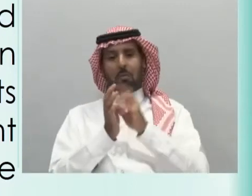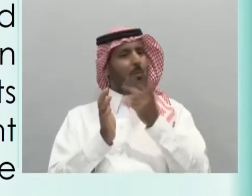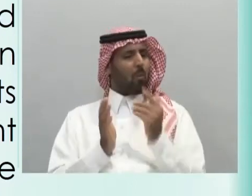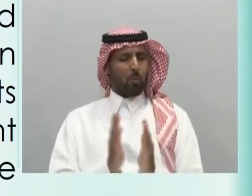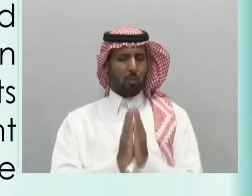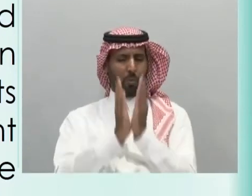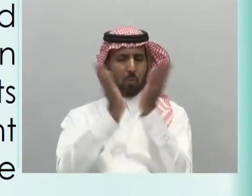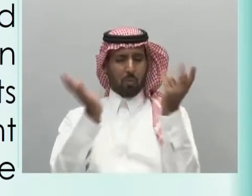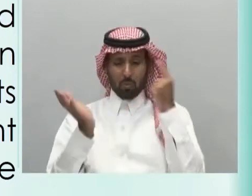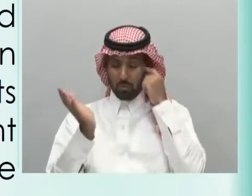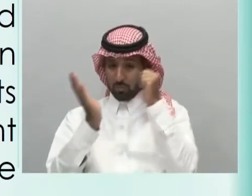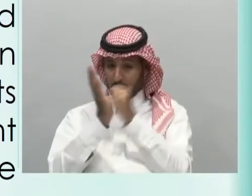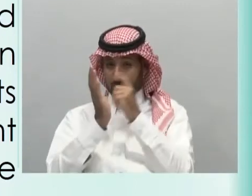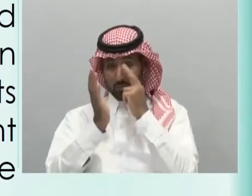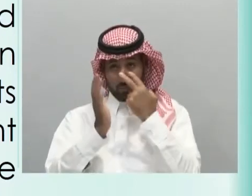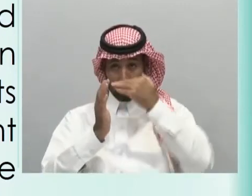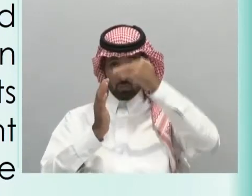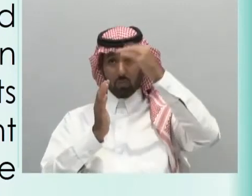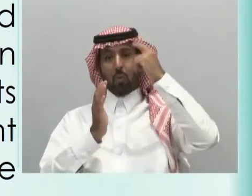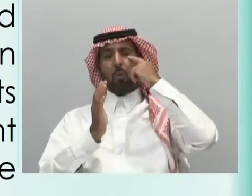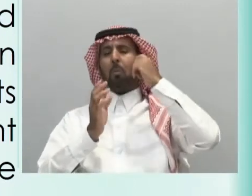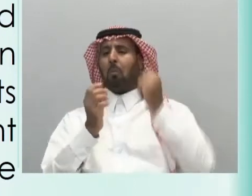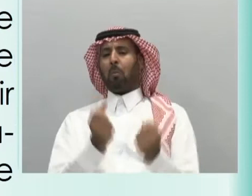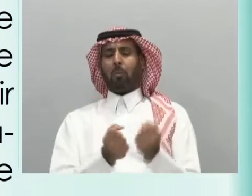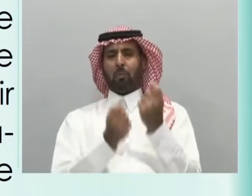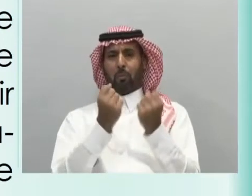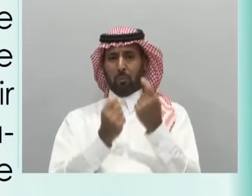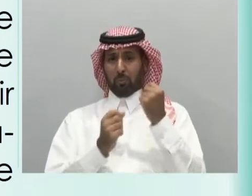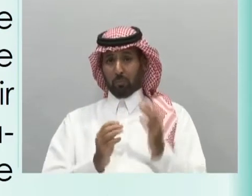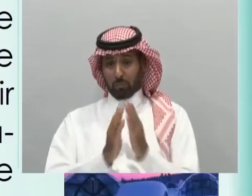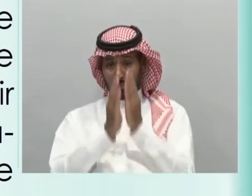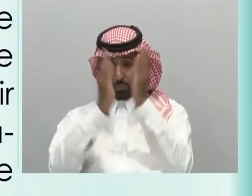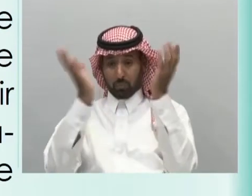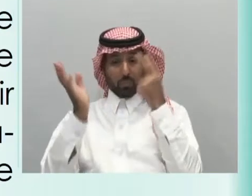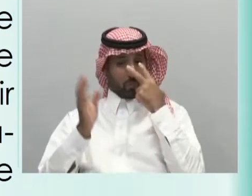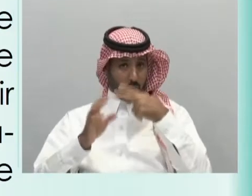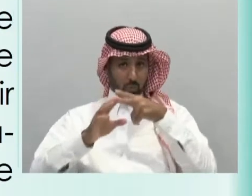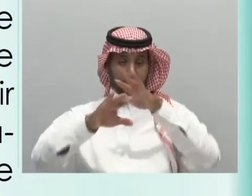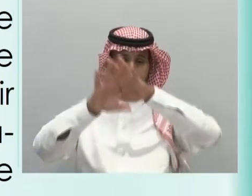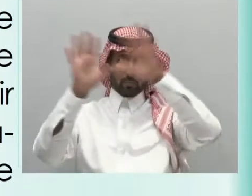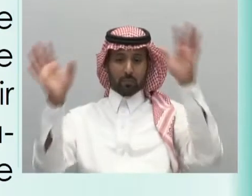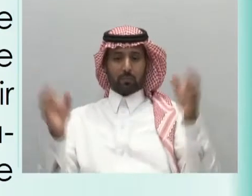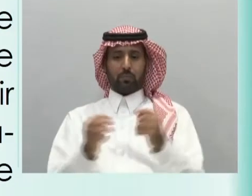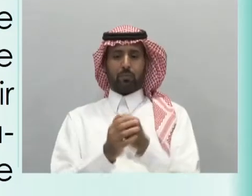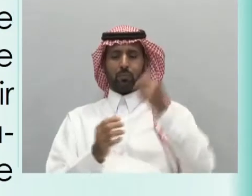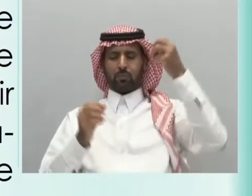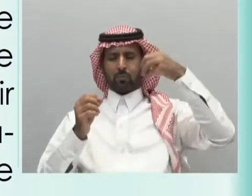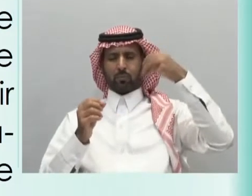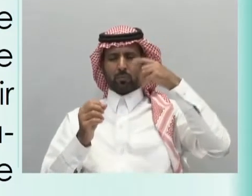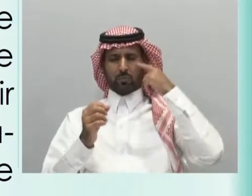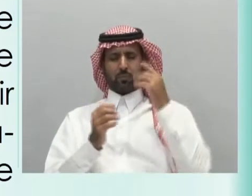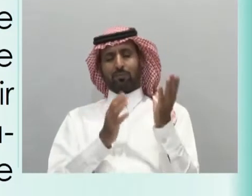think, and it is a very nice one, and I think you agree with me. Now, the last one is the